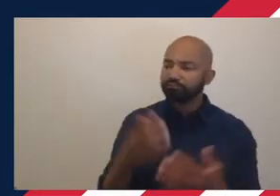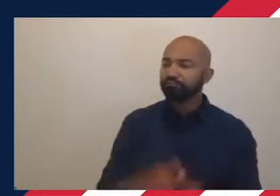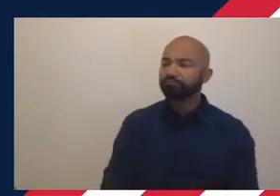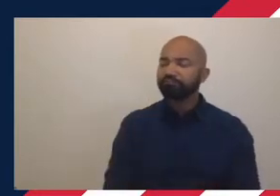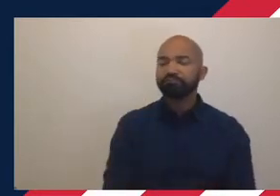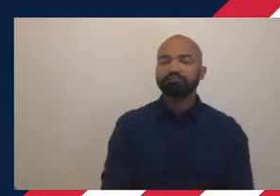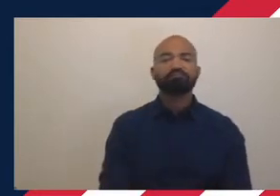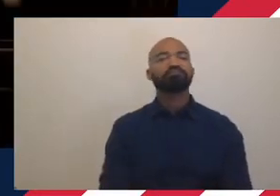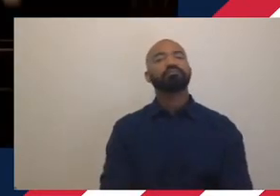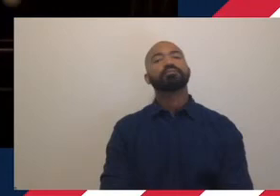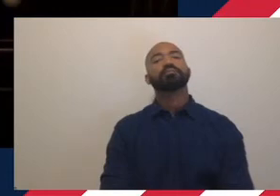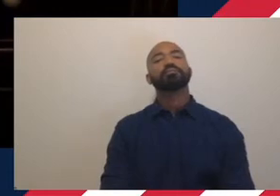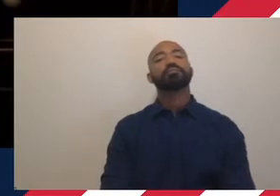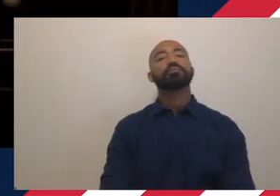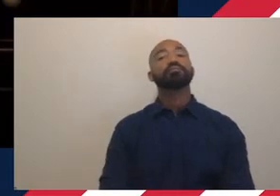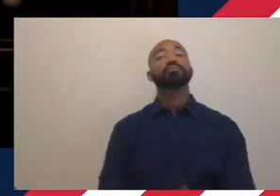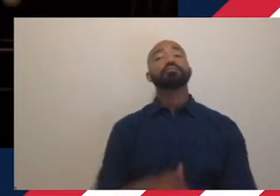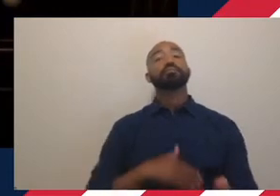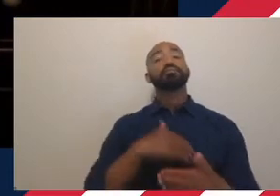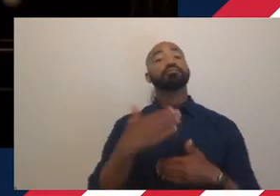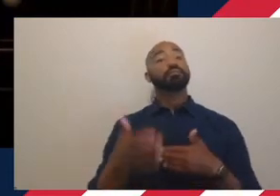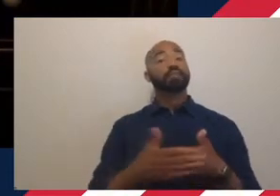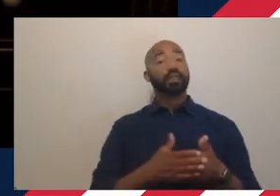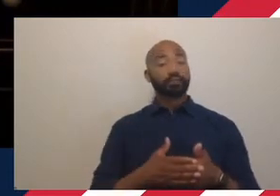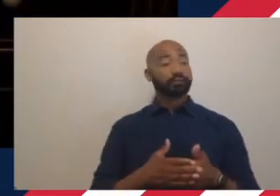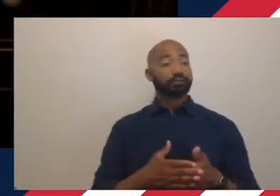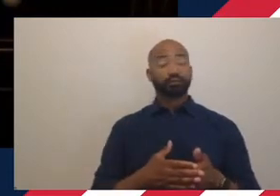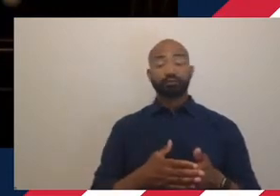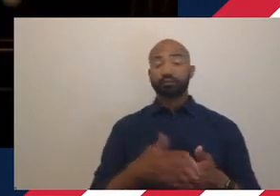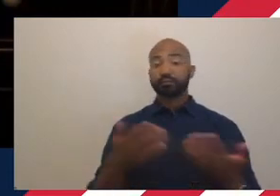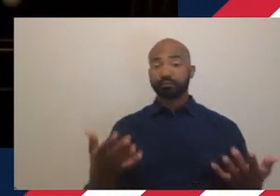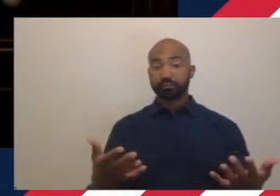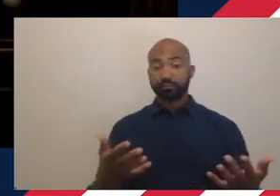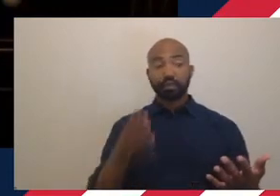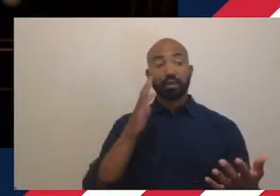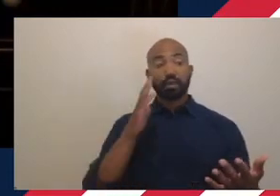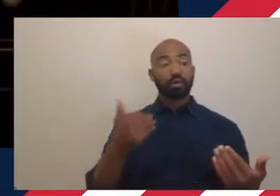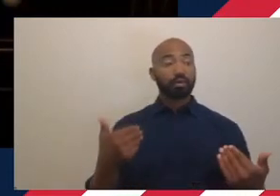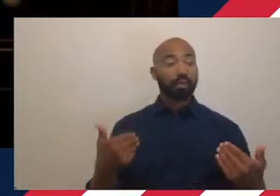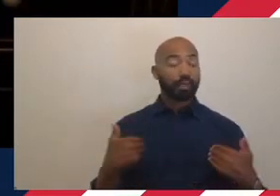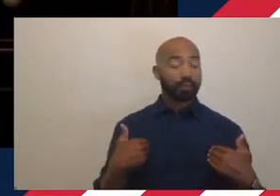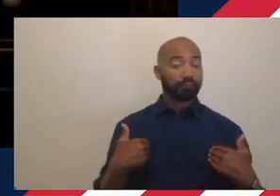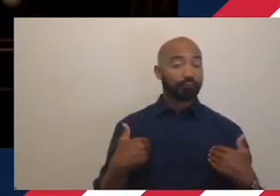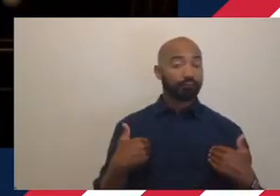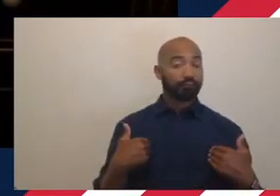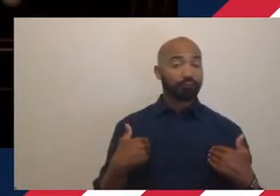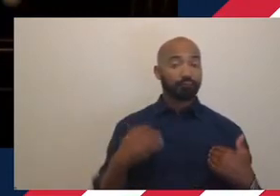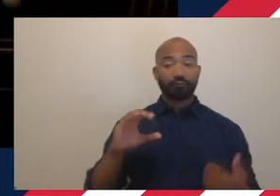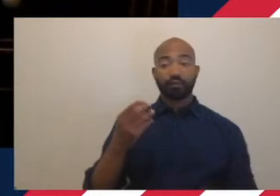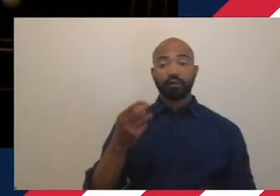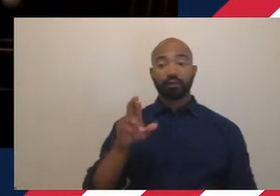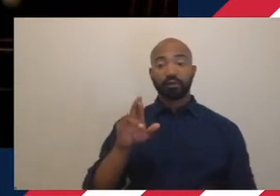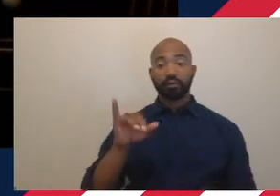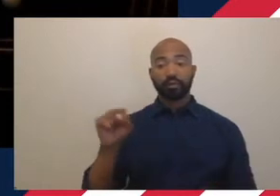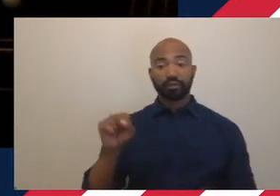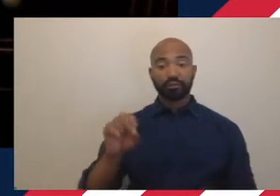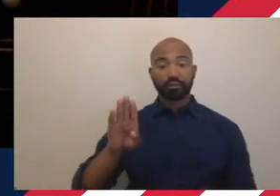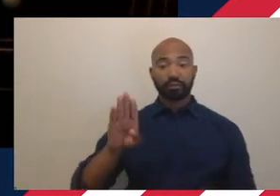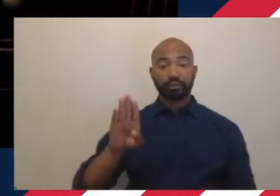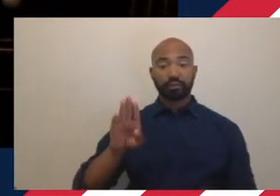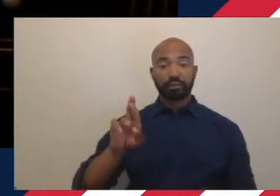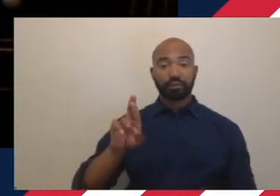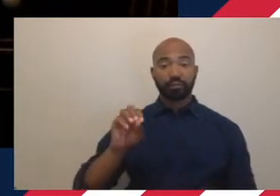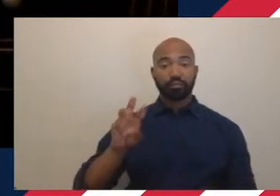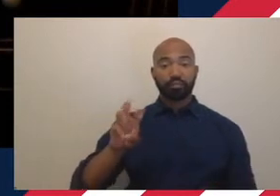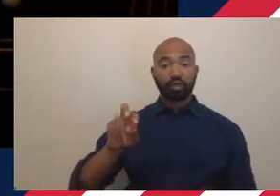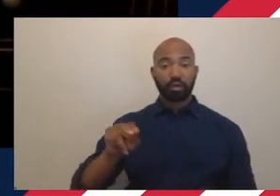much. Next, we will hear from Chris Brown. Chris is a